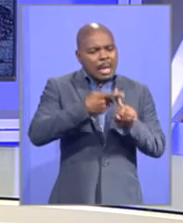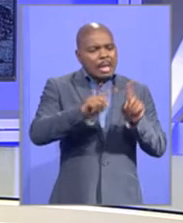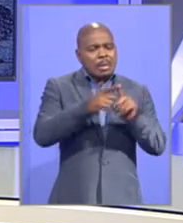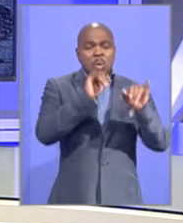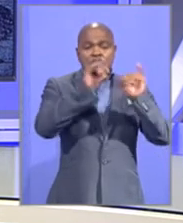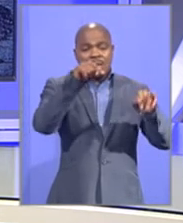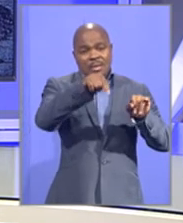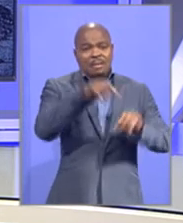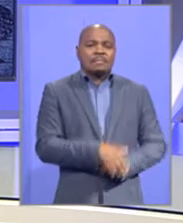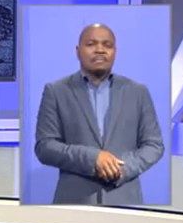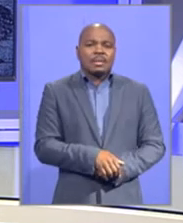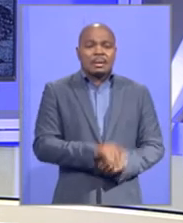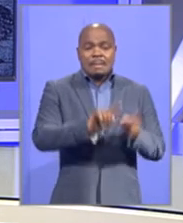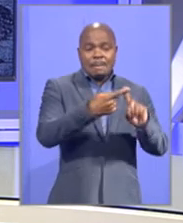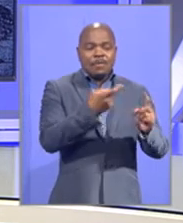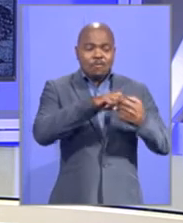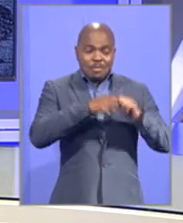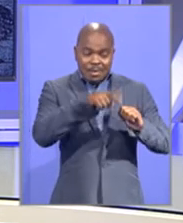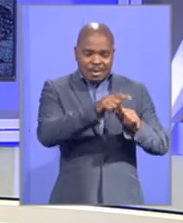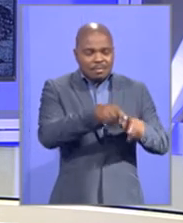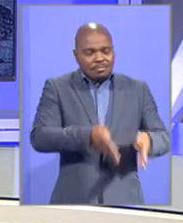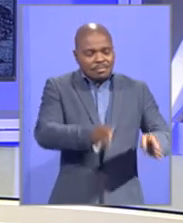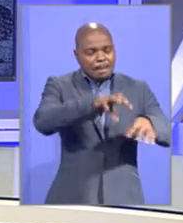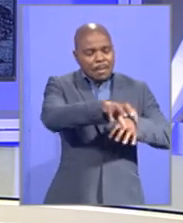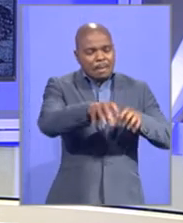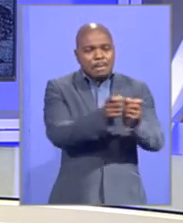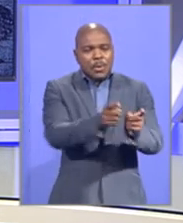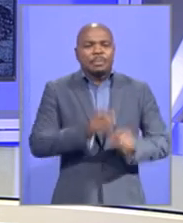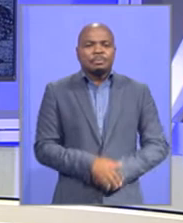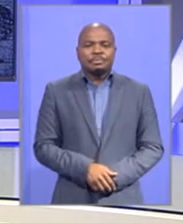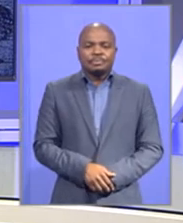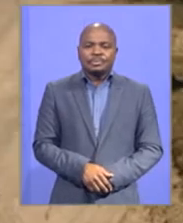tsa dijanaga tseo di bakiwang ke mesima ya mo mebileng.